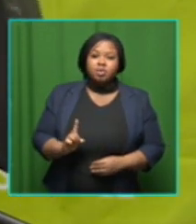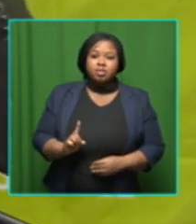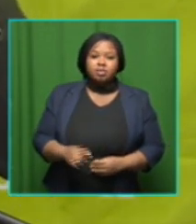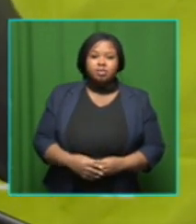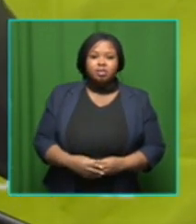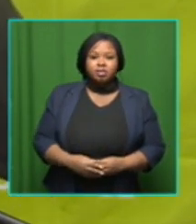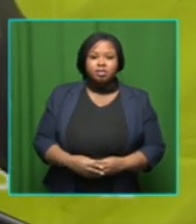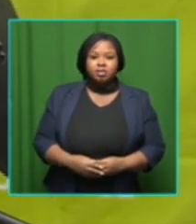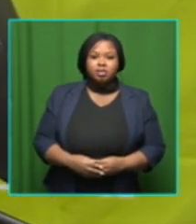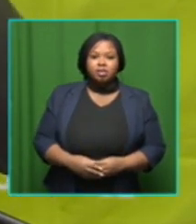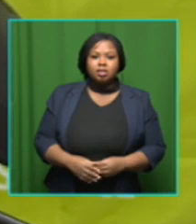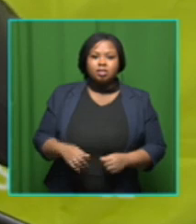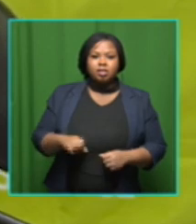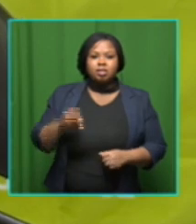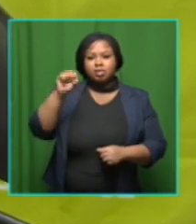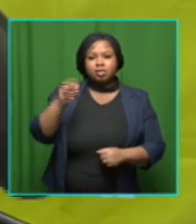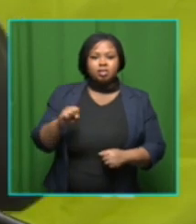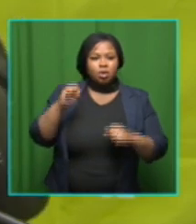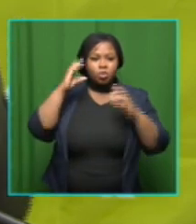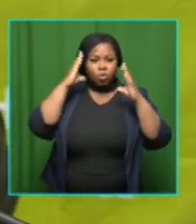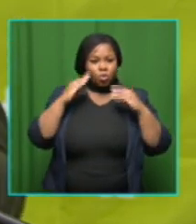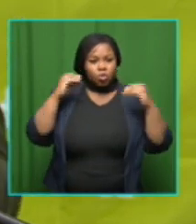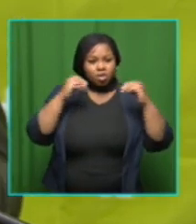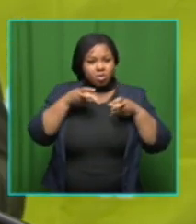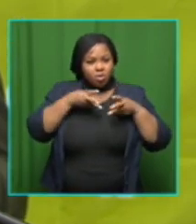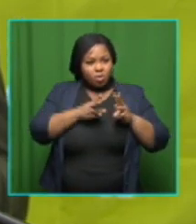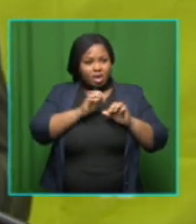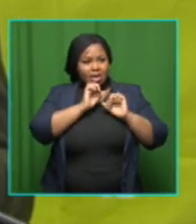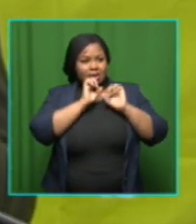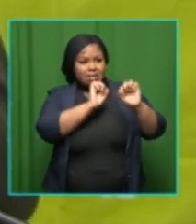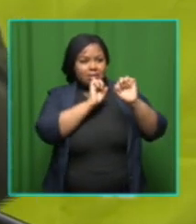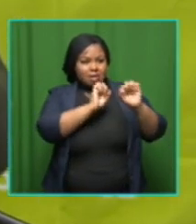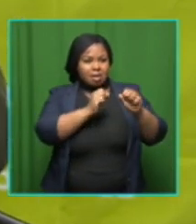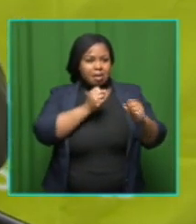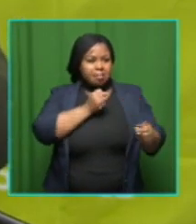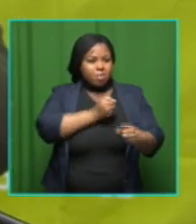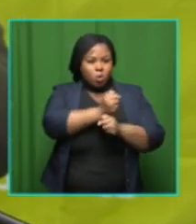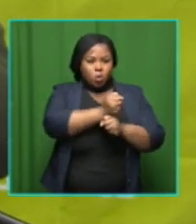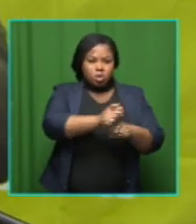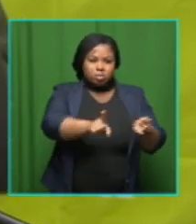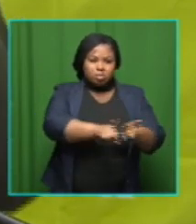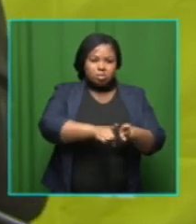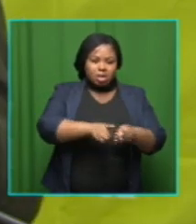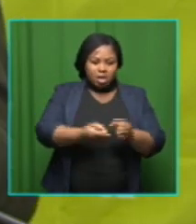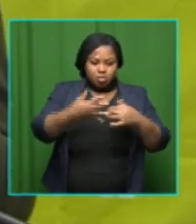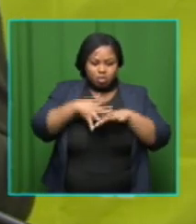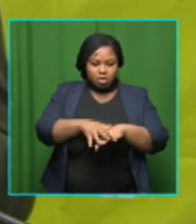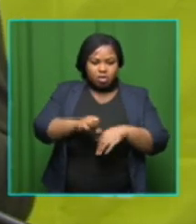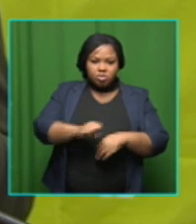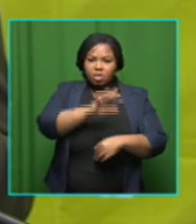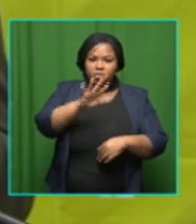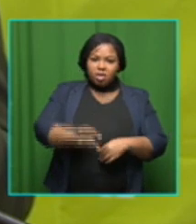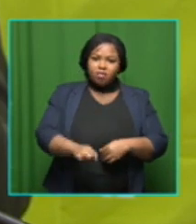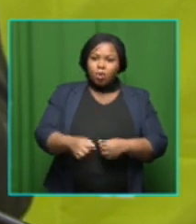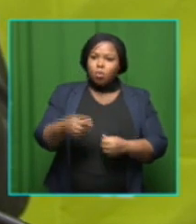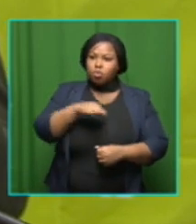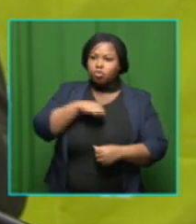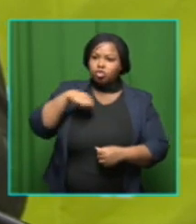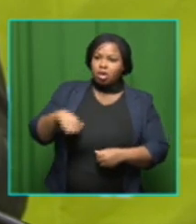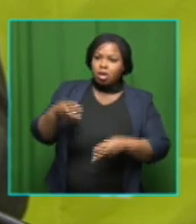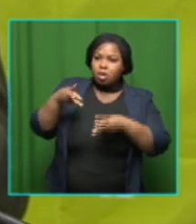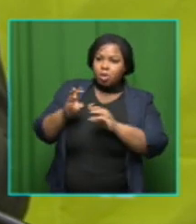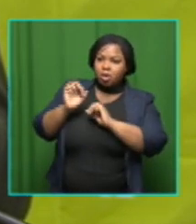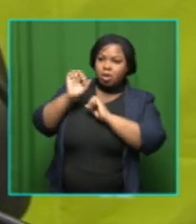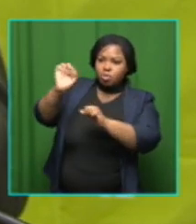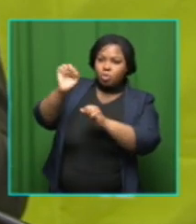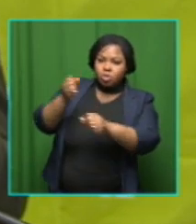South Korean model that will be implemented in South Africa, or a Chinese model that will be implemented in South Africa. The only thing